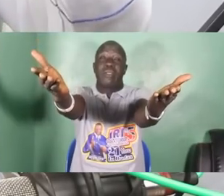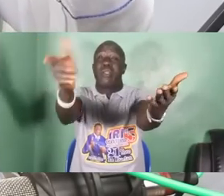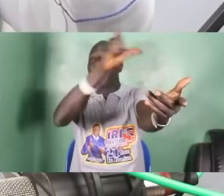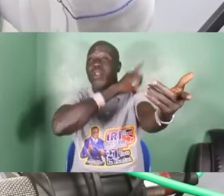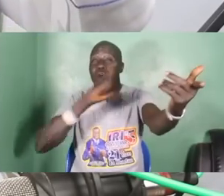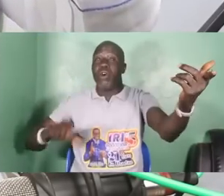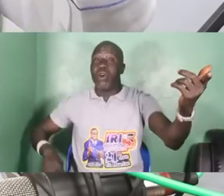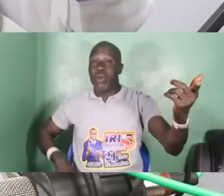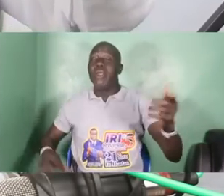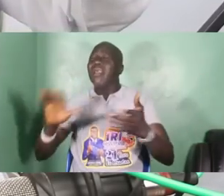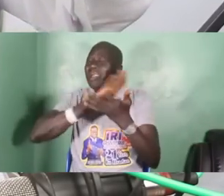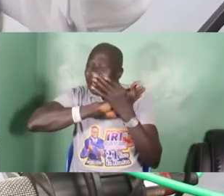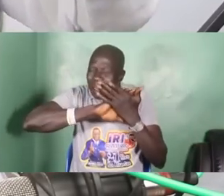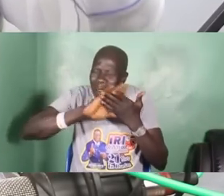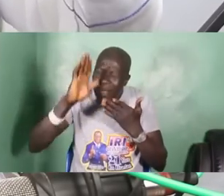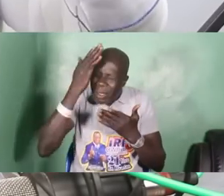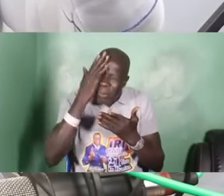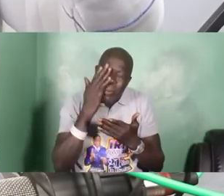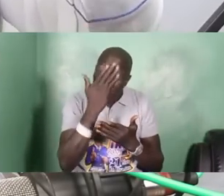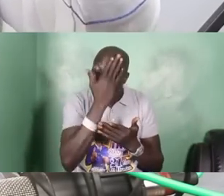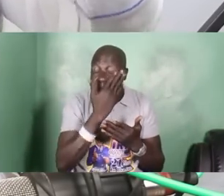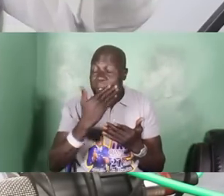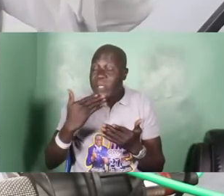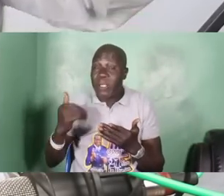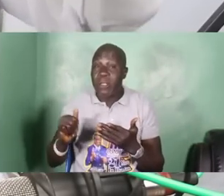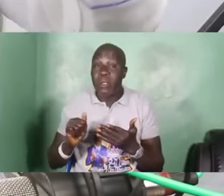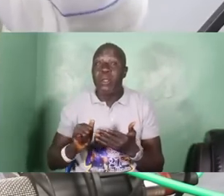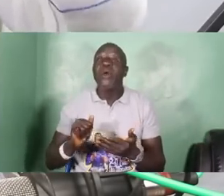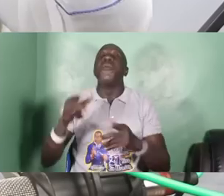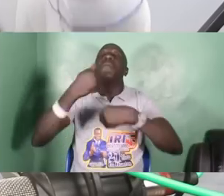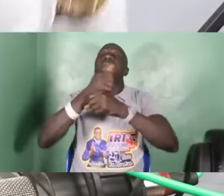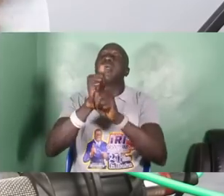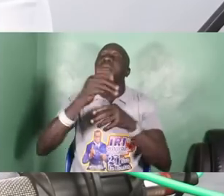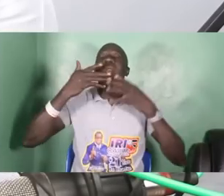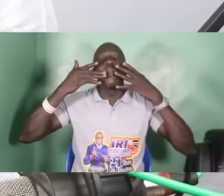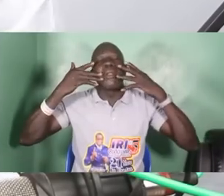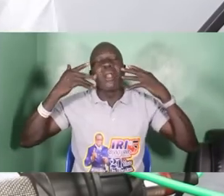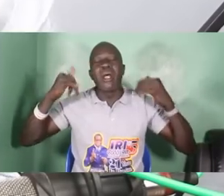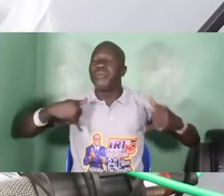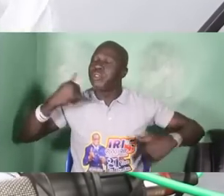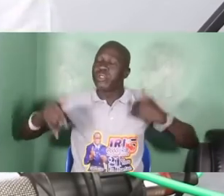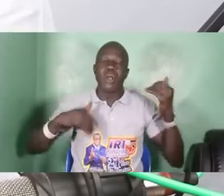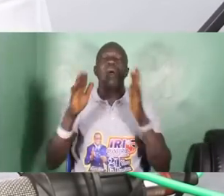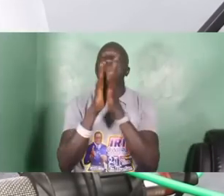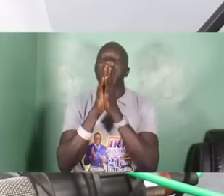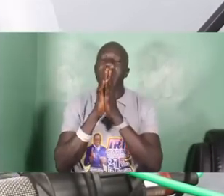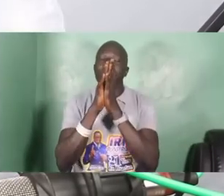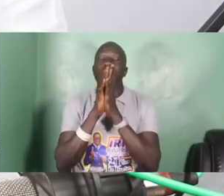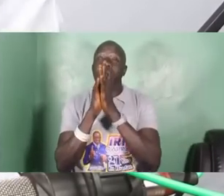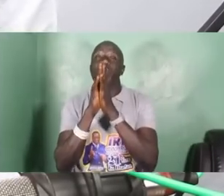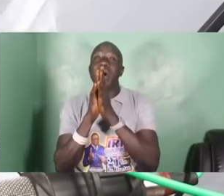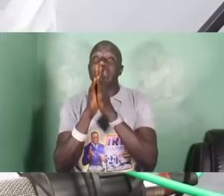hands. Oluwa, Lord, numi jenu no parapara. Wipe away my tears. Make me loud just to you. Oya, Oya,